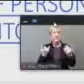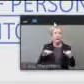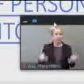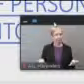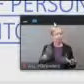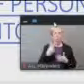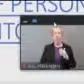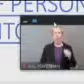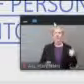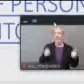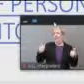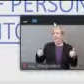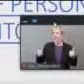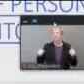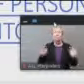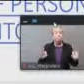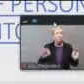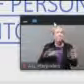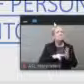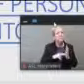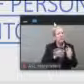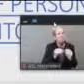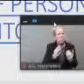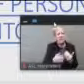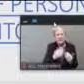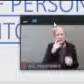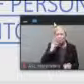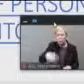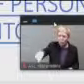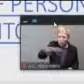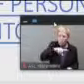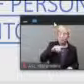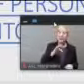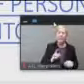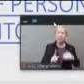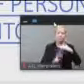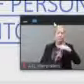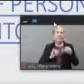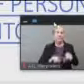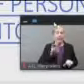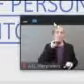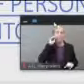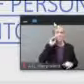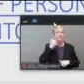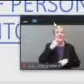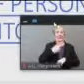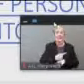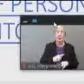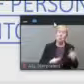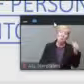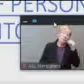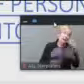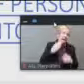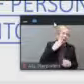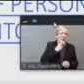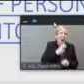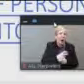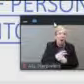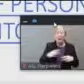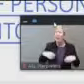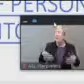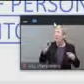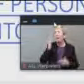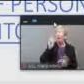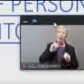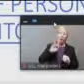reduces the burden on individuals of having to be in quarantine. That's a lot of time to take off of work and have groceries brought in